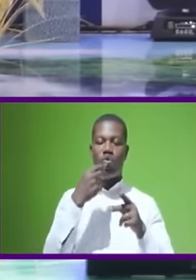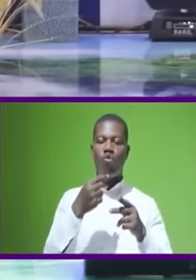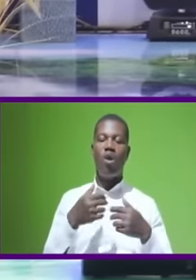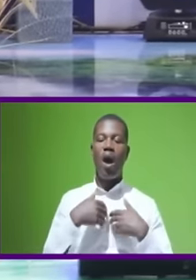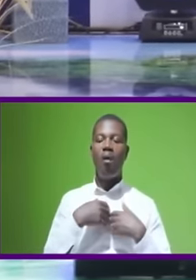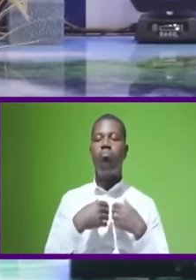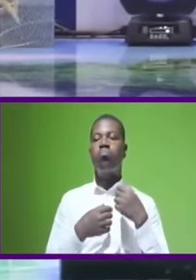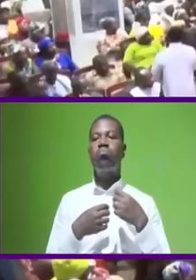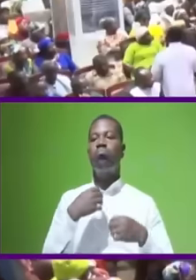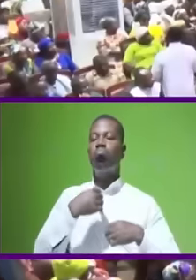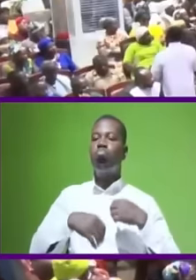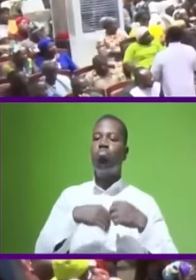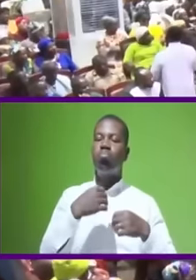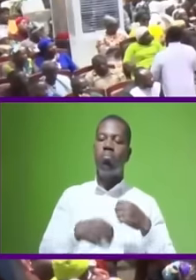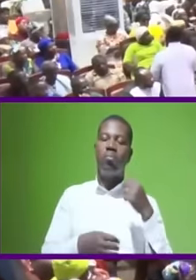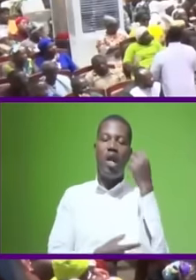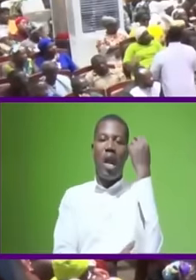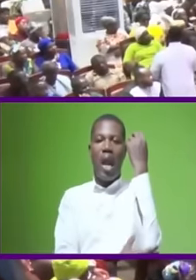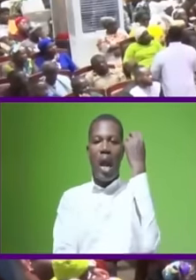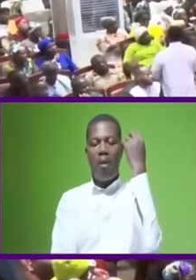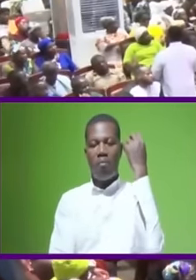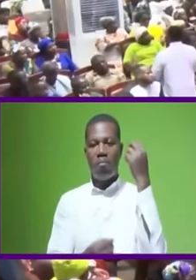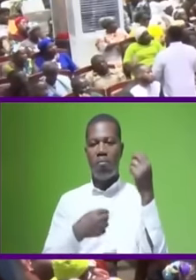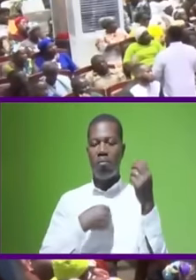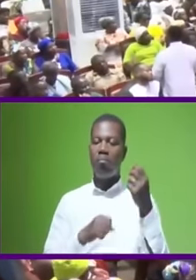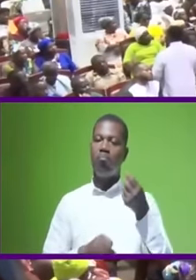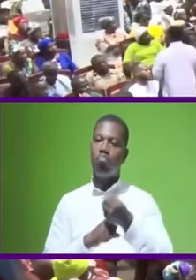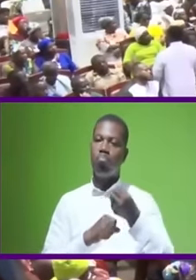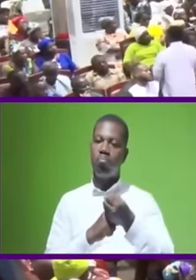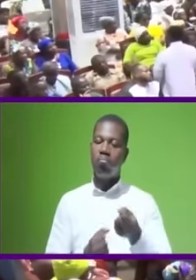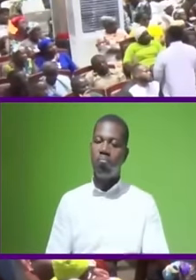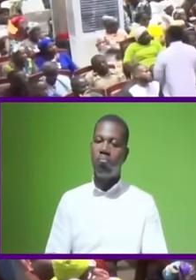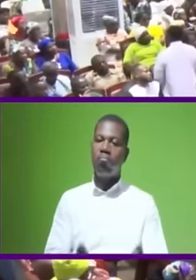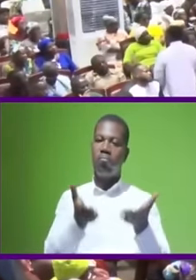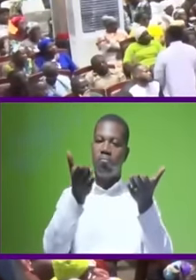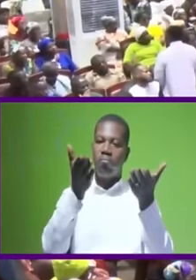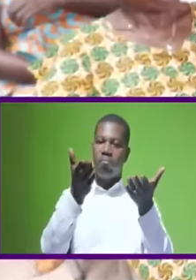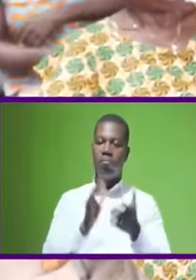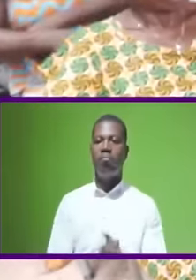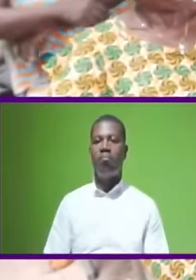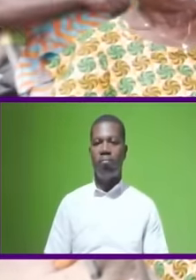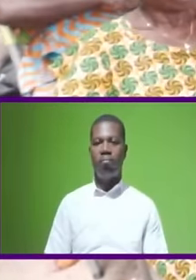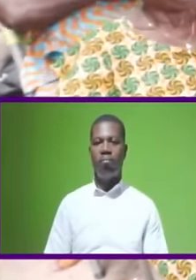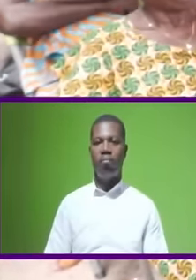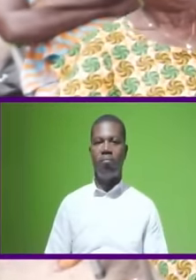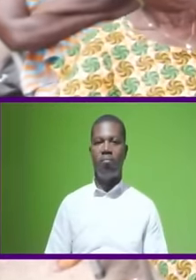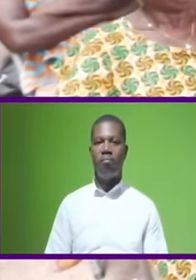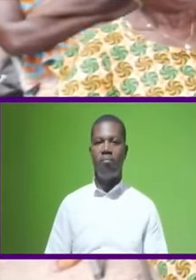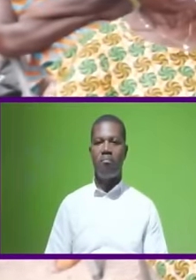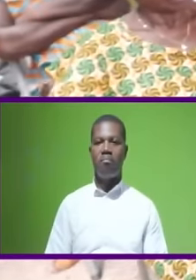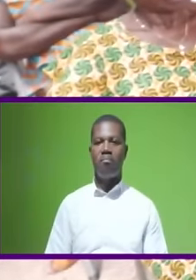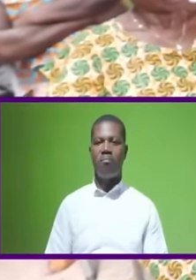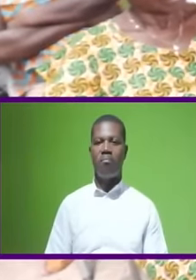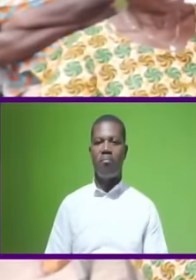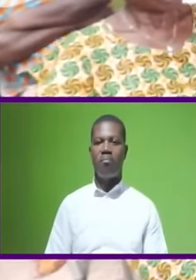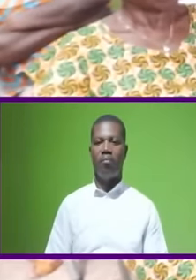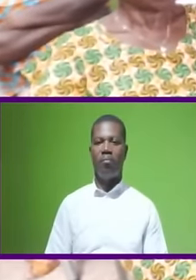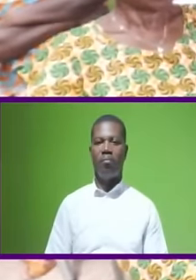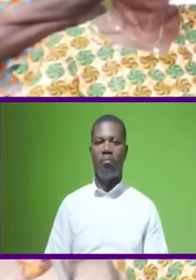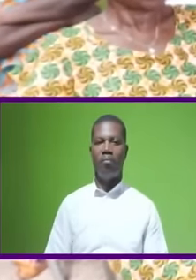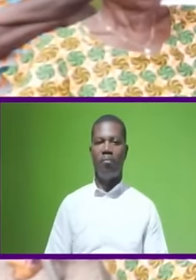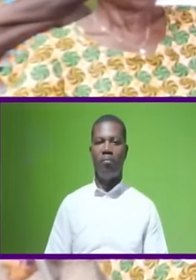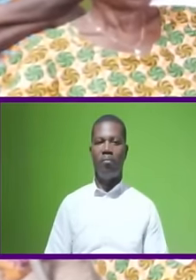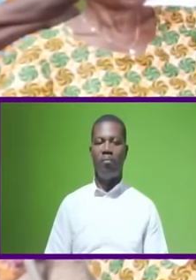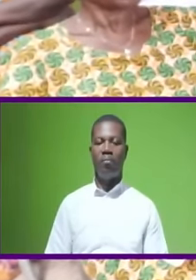Beloved, this giving and act of charity that I am doing is specifically for members of